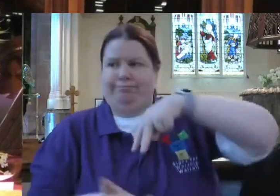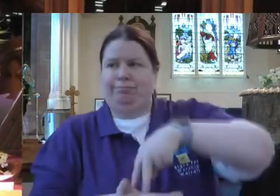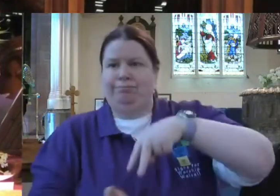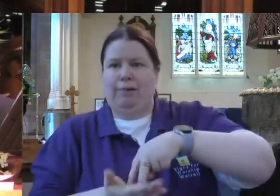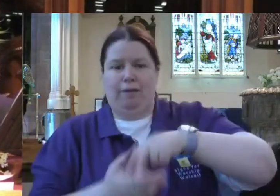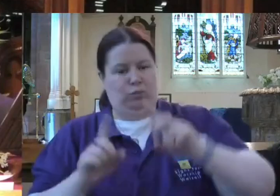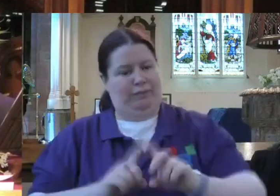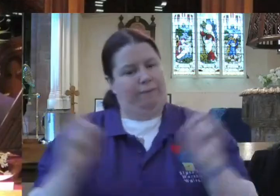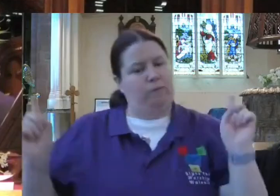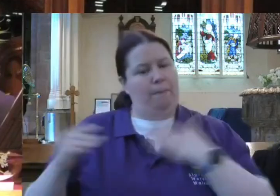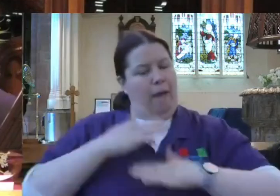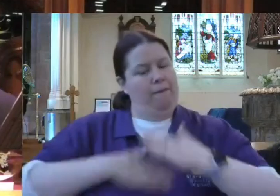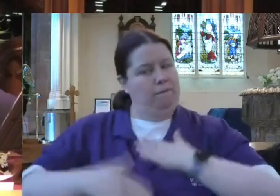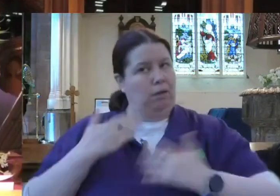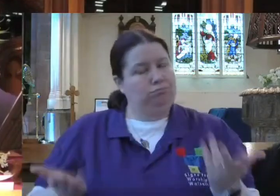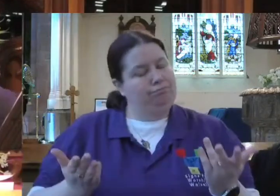the case.